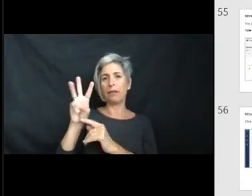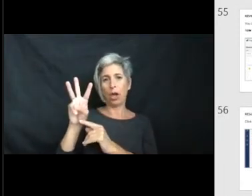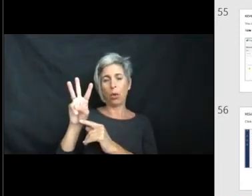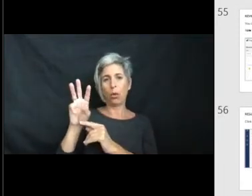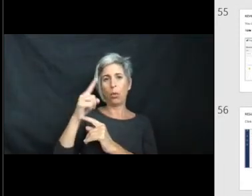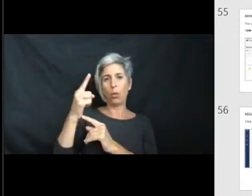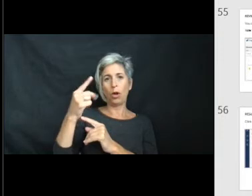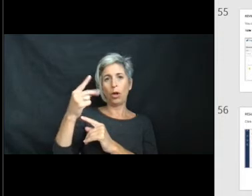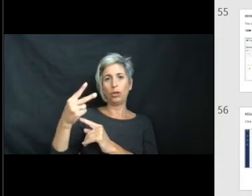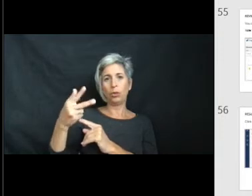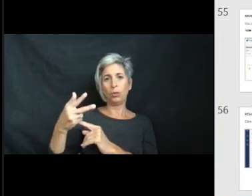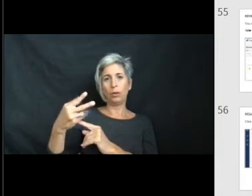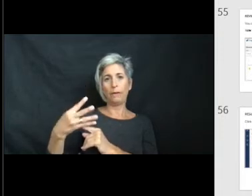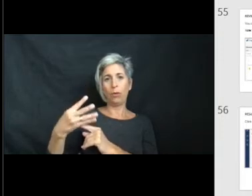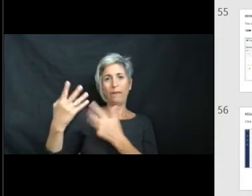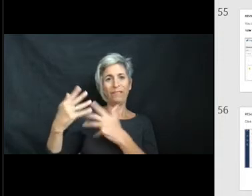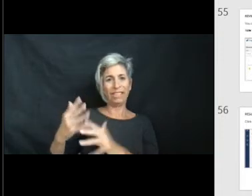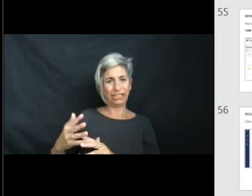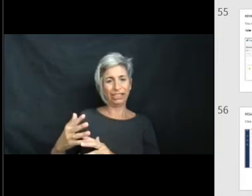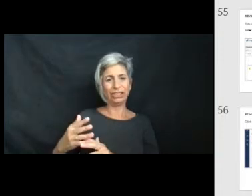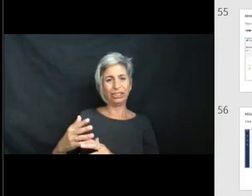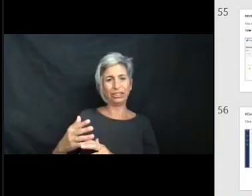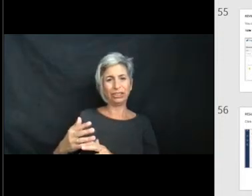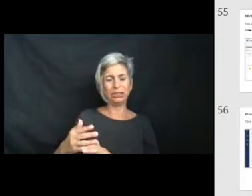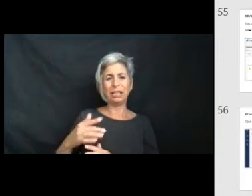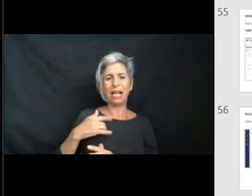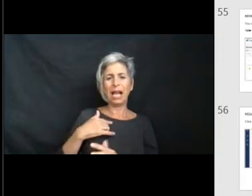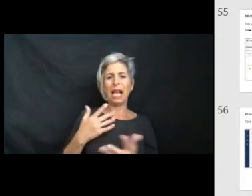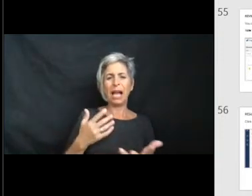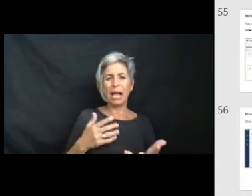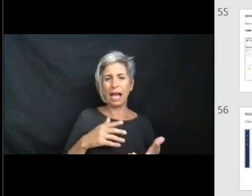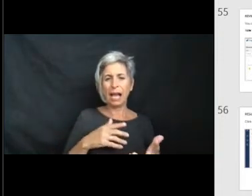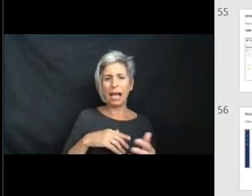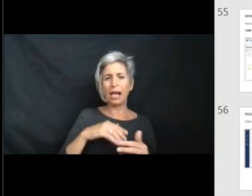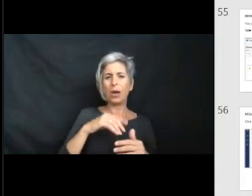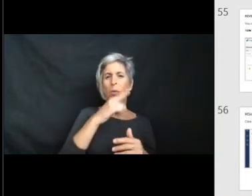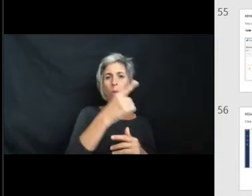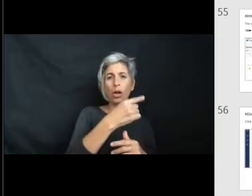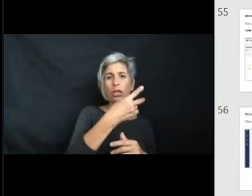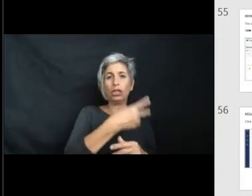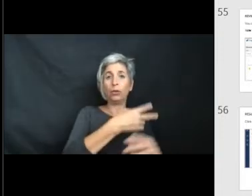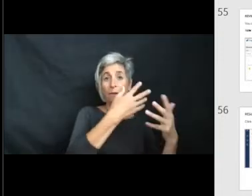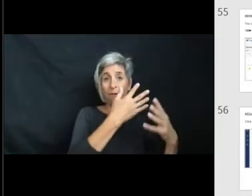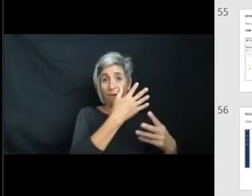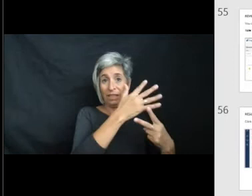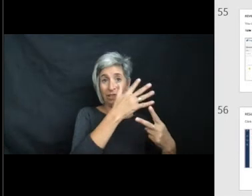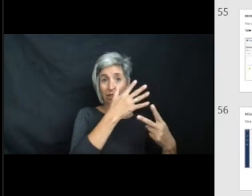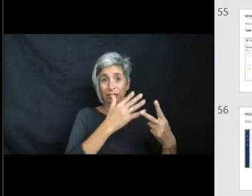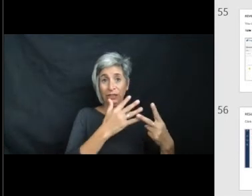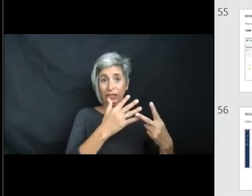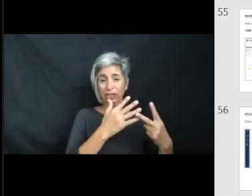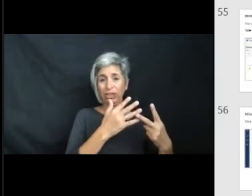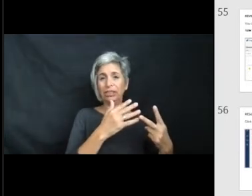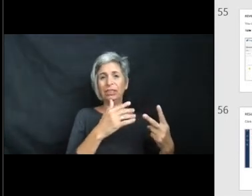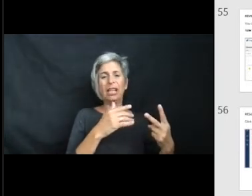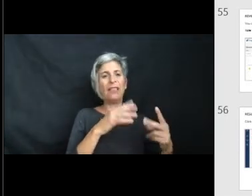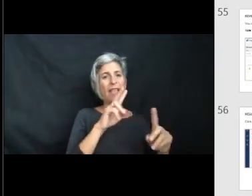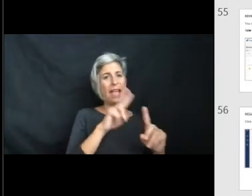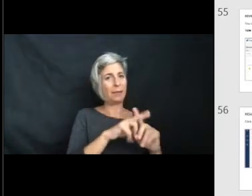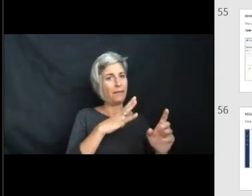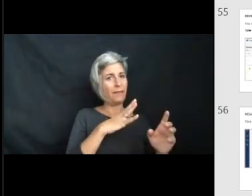3, 4 and done. I've taken this past steps 1 and 2. I didn't have any changes on the application form,